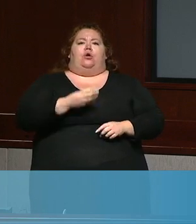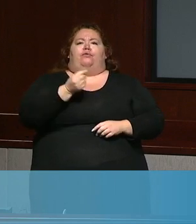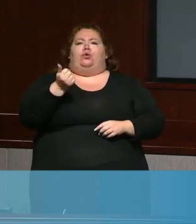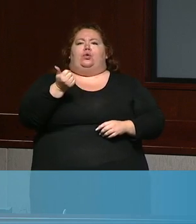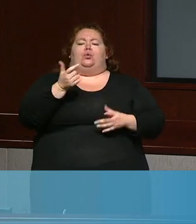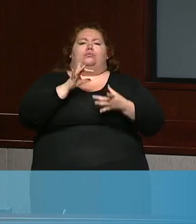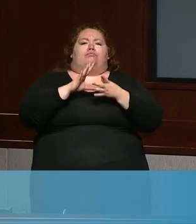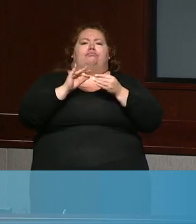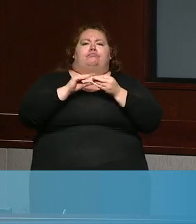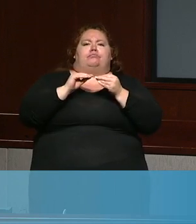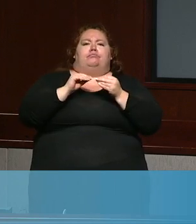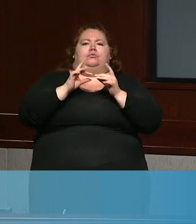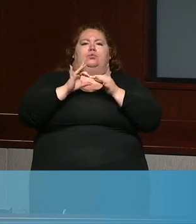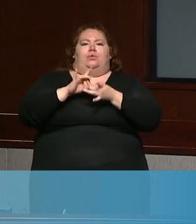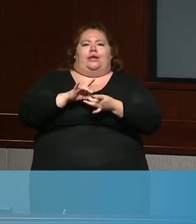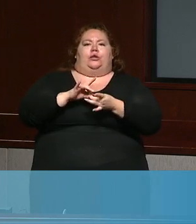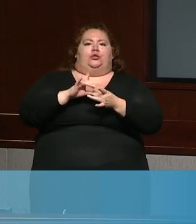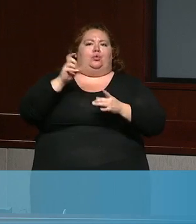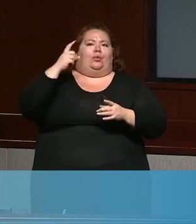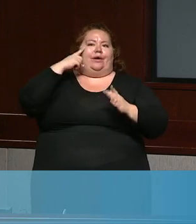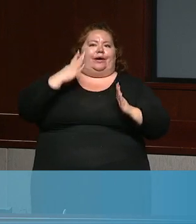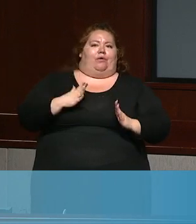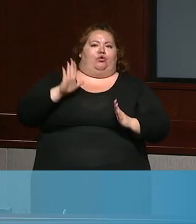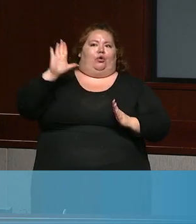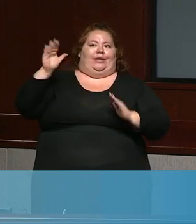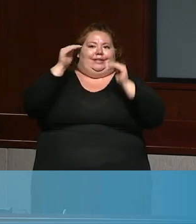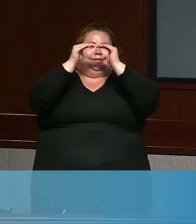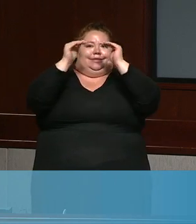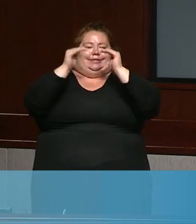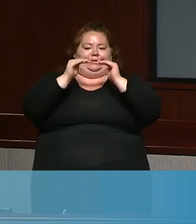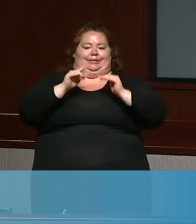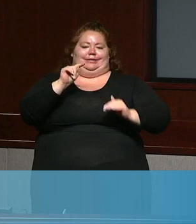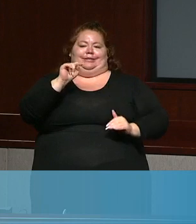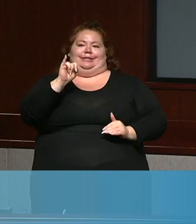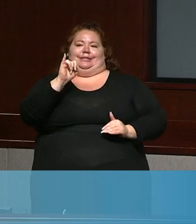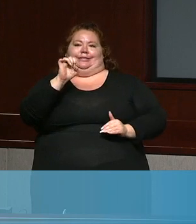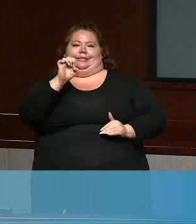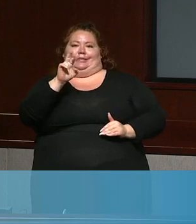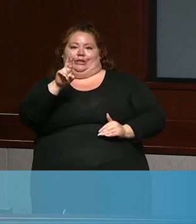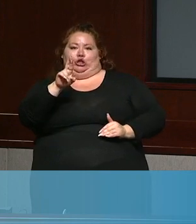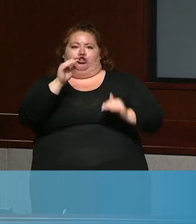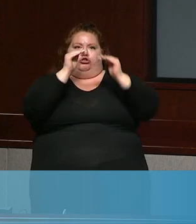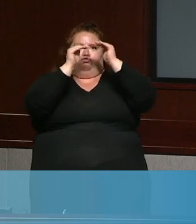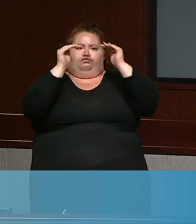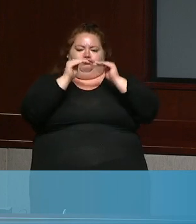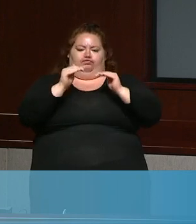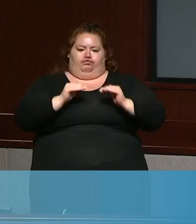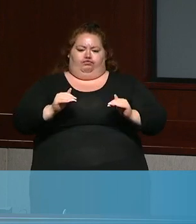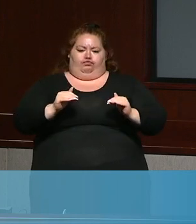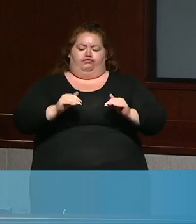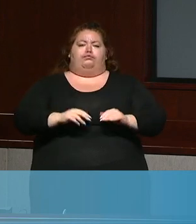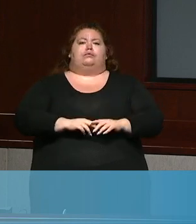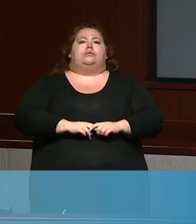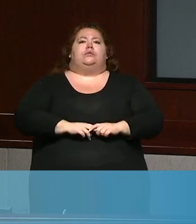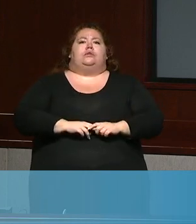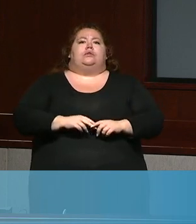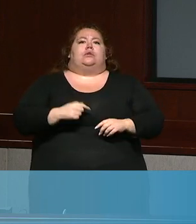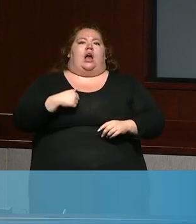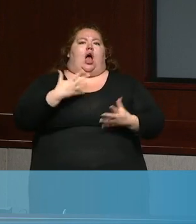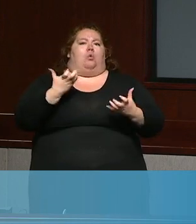tiers. Ms. Kerrigan spoke about them briefly. Here, I wanted to hit them